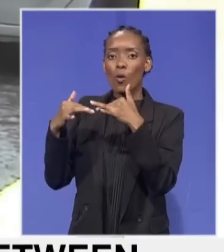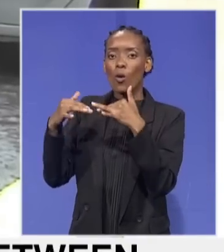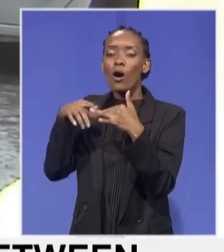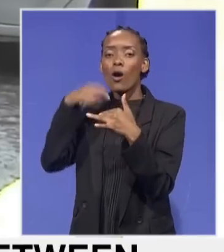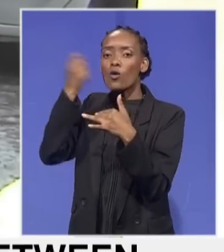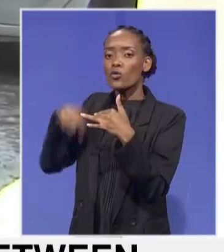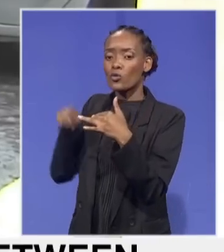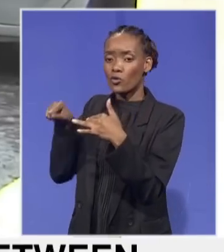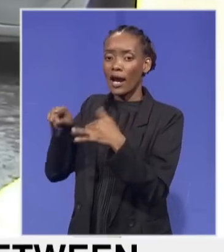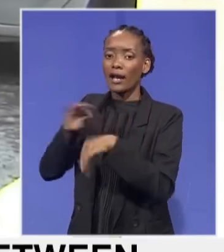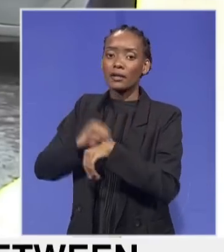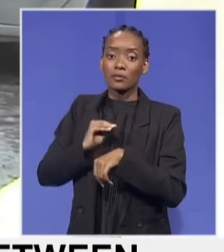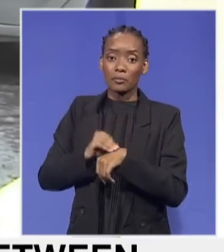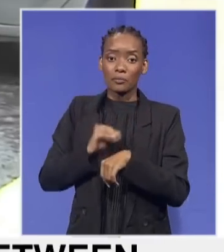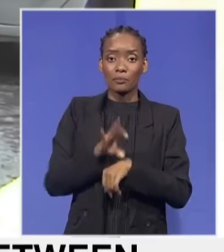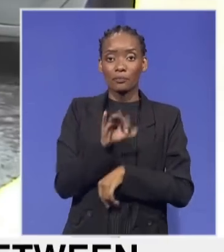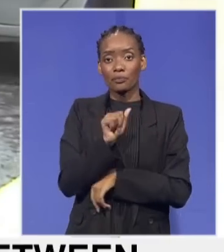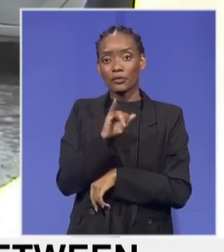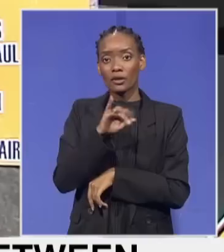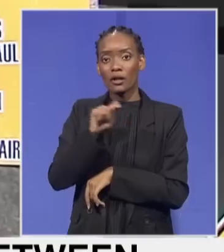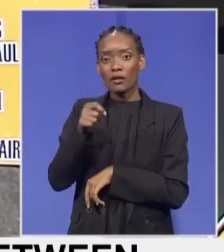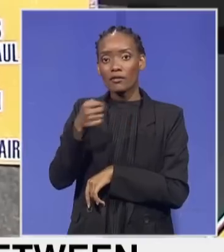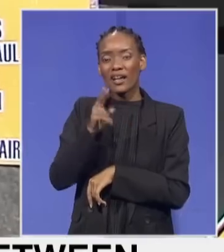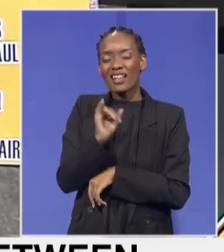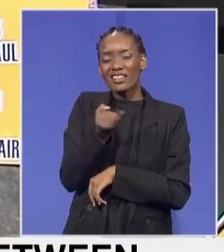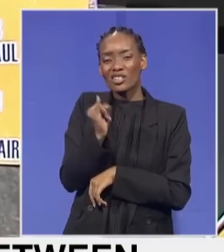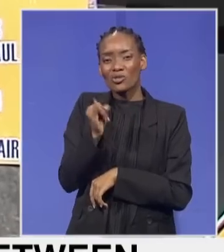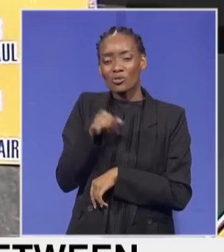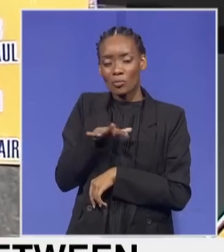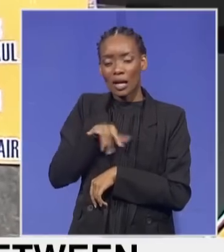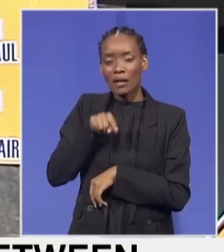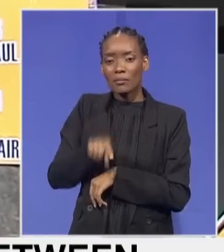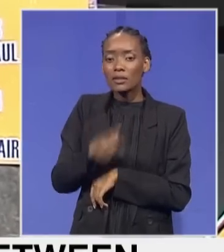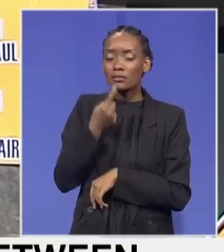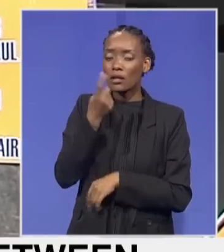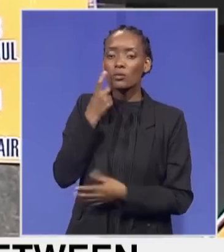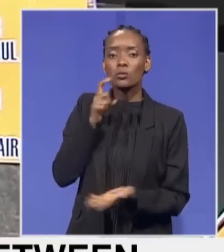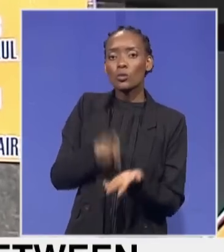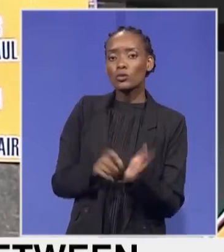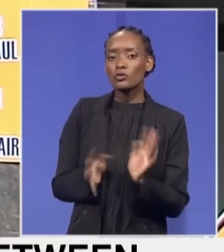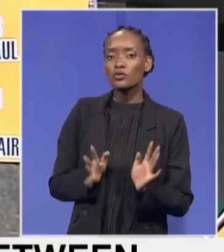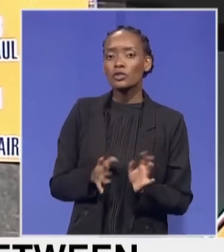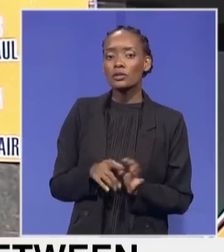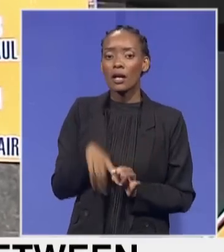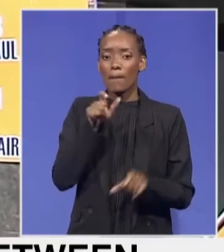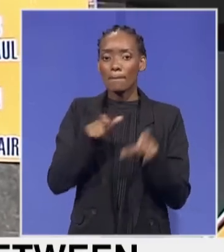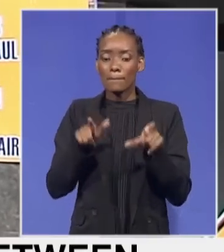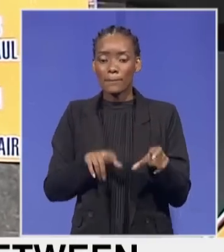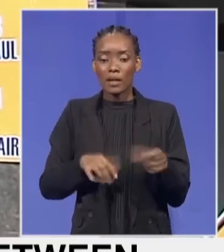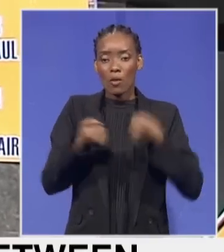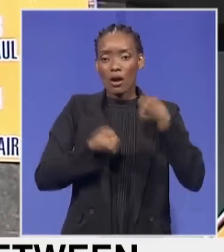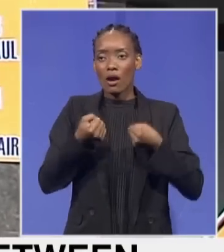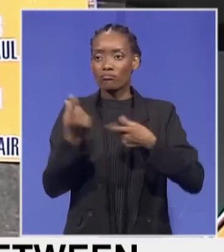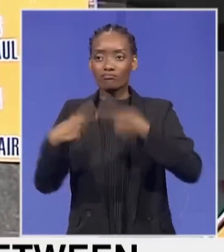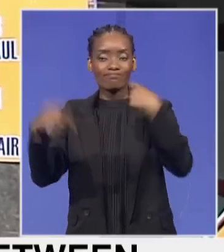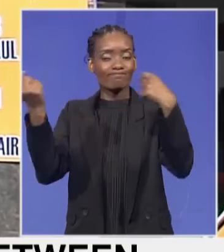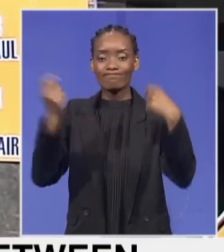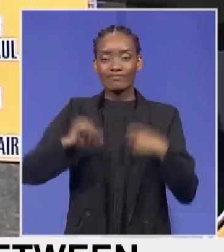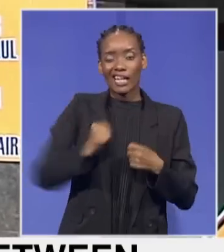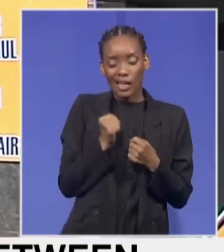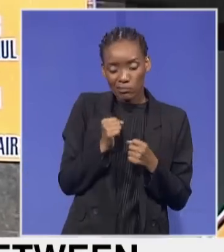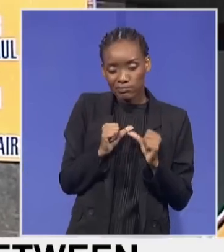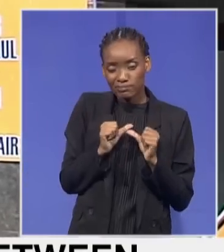of Auto Care Workshop in Johannesburg says they have noticed also that people are keeping their cars for longer instead of buying new